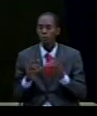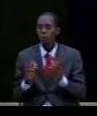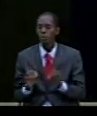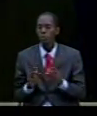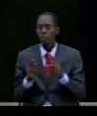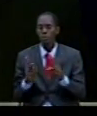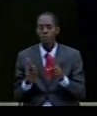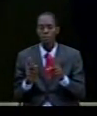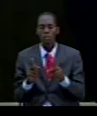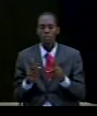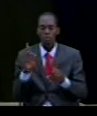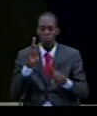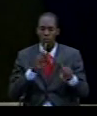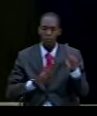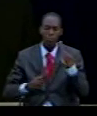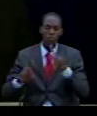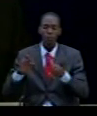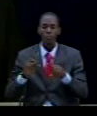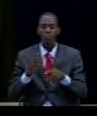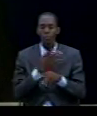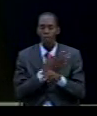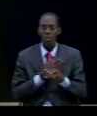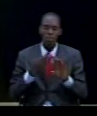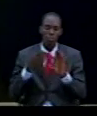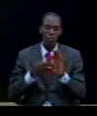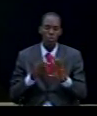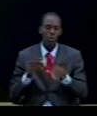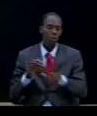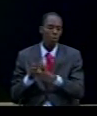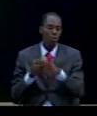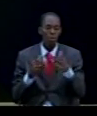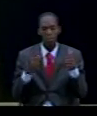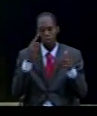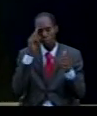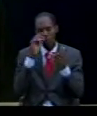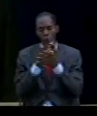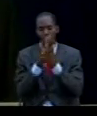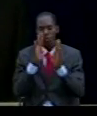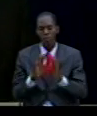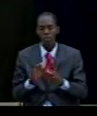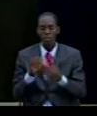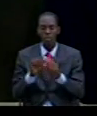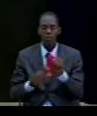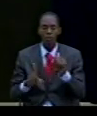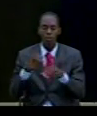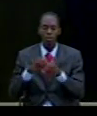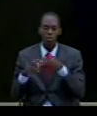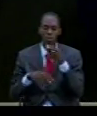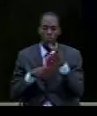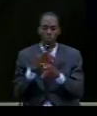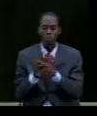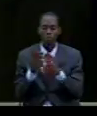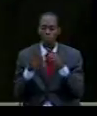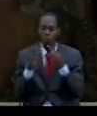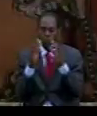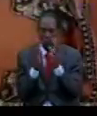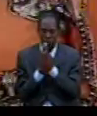your voice and join other saints all over the world to pray